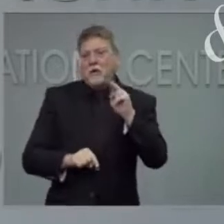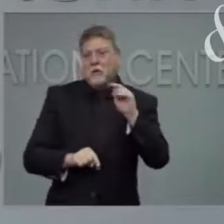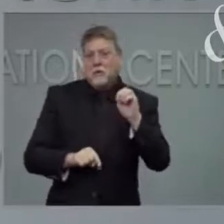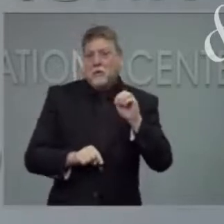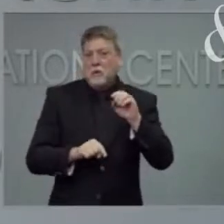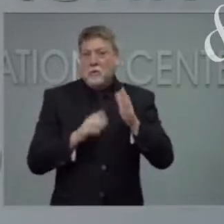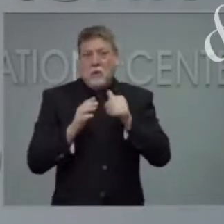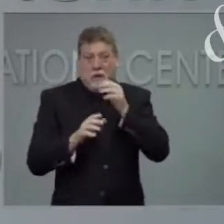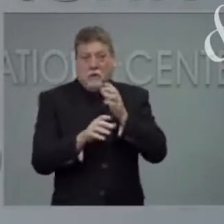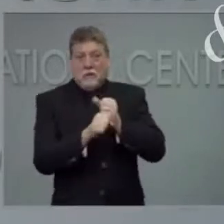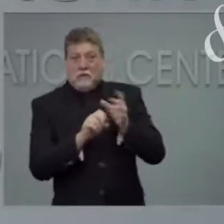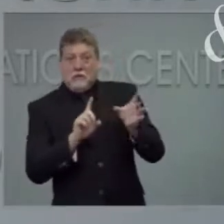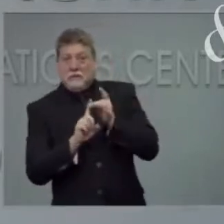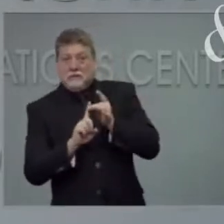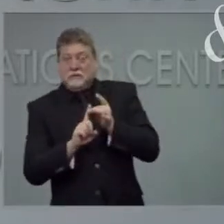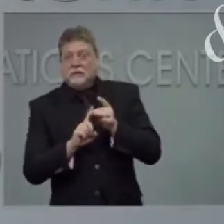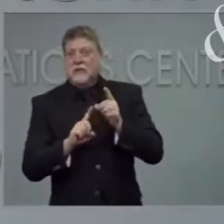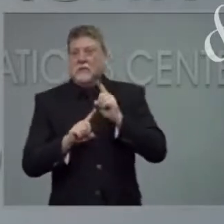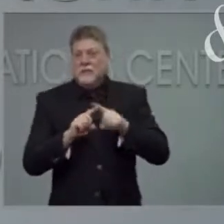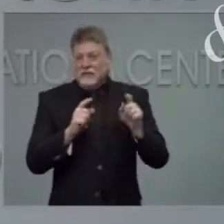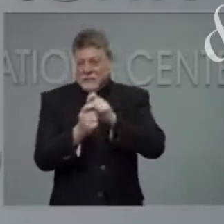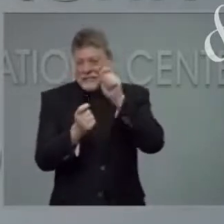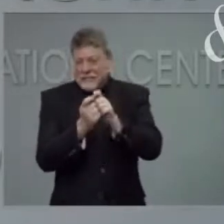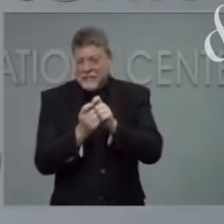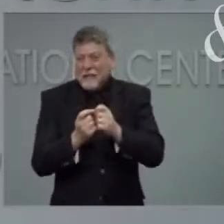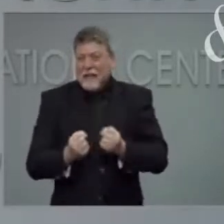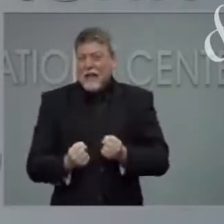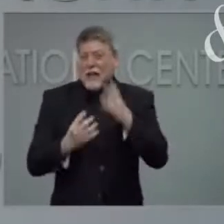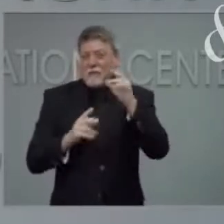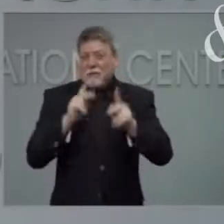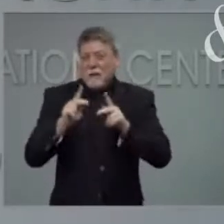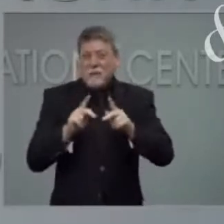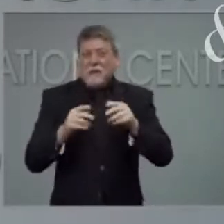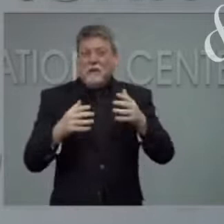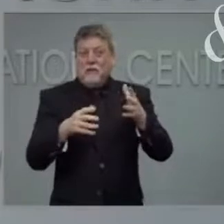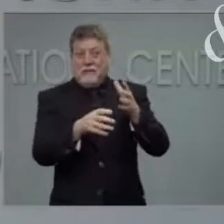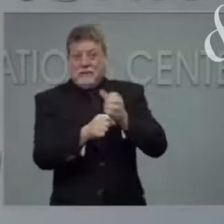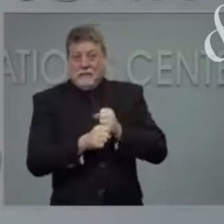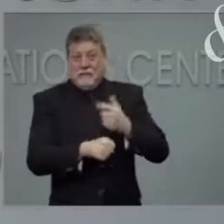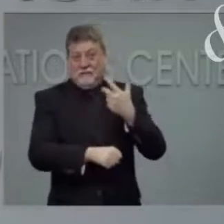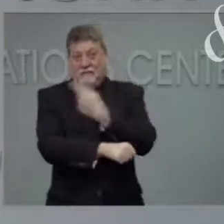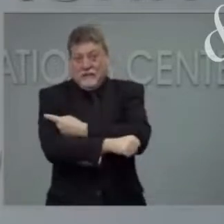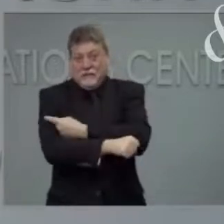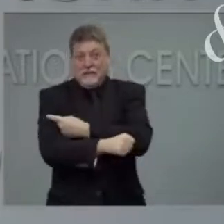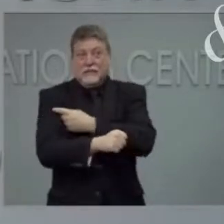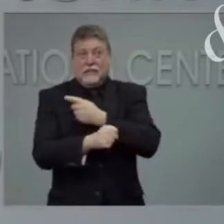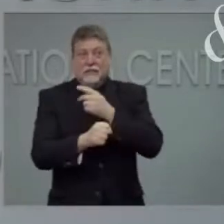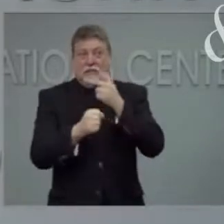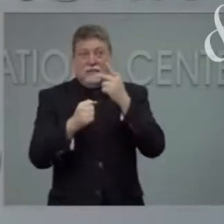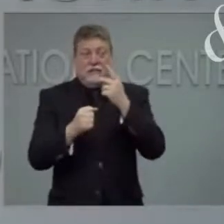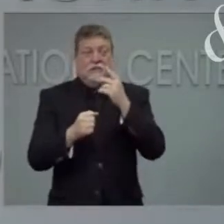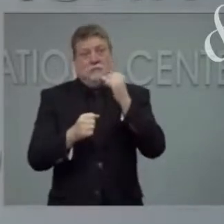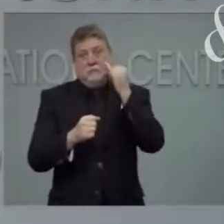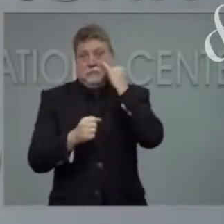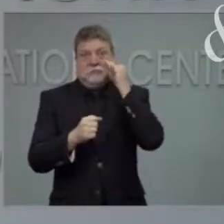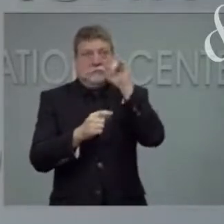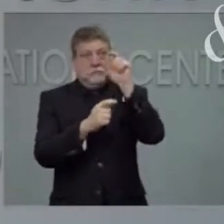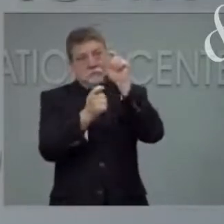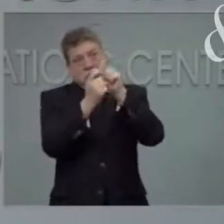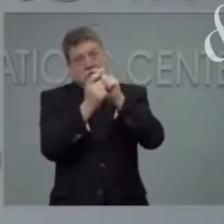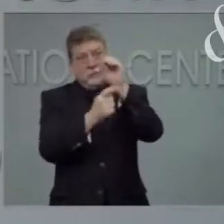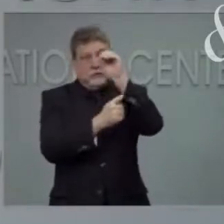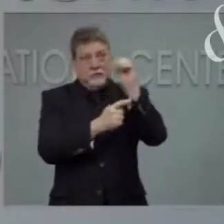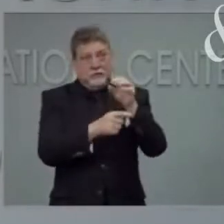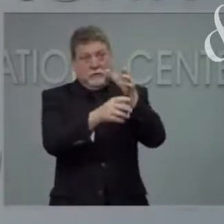think we can put any kind of specific number on how many people to be vaccinated before further restrictions are eased. We're